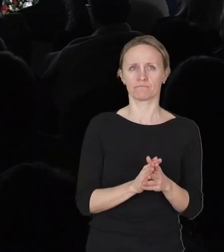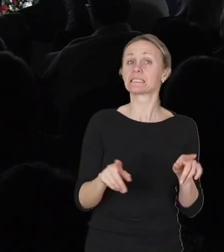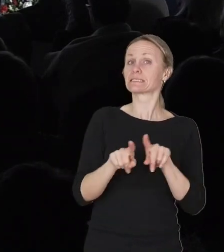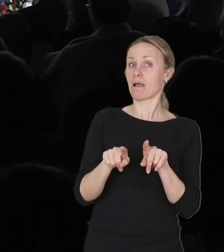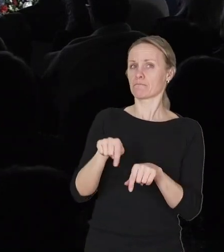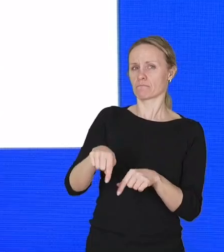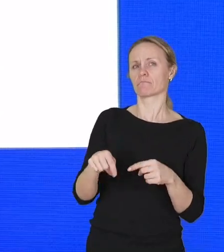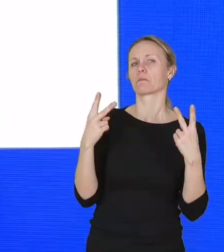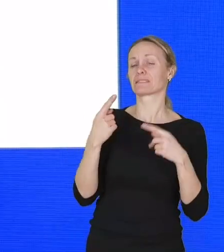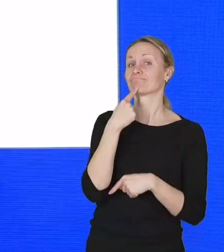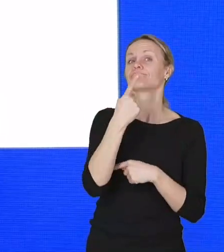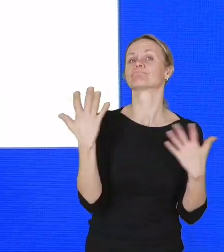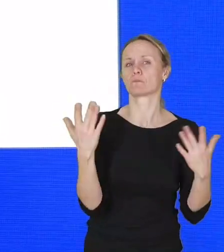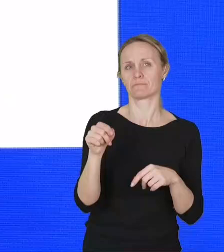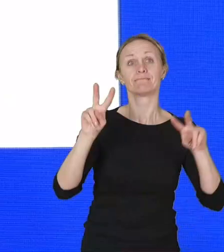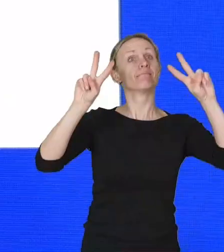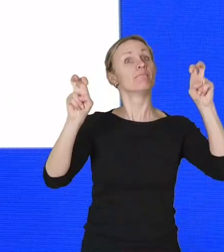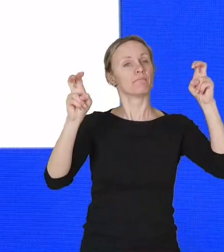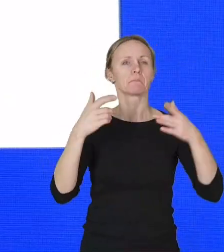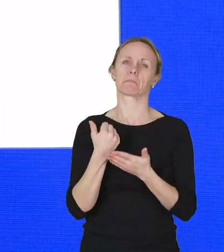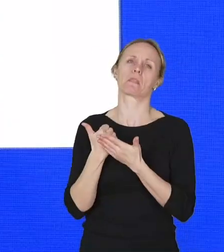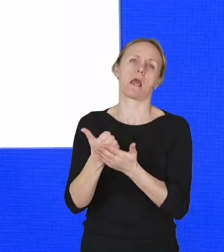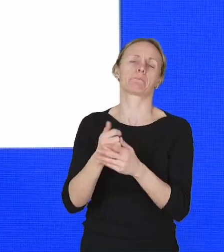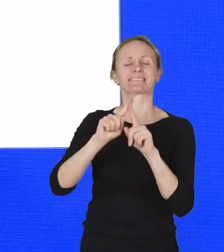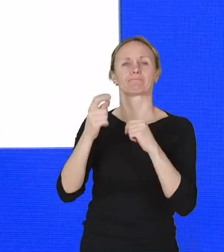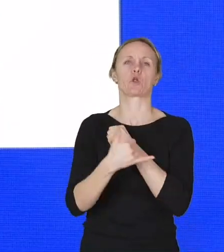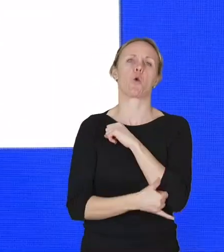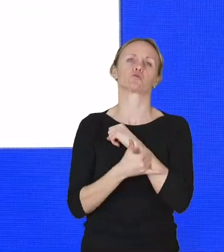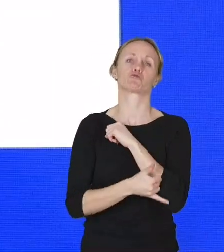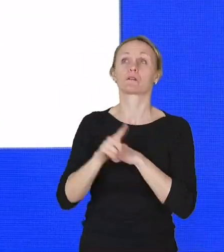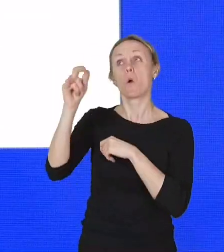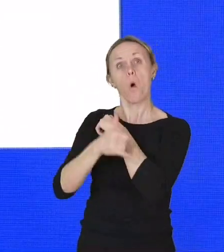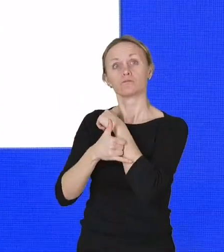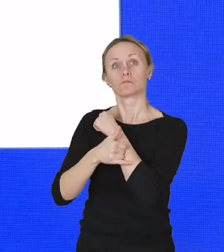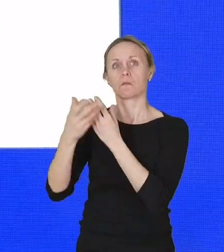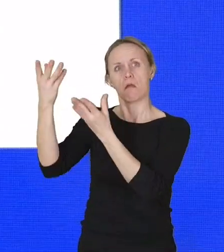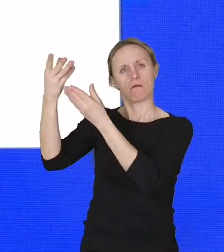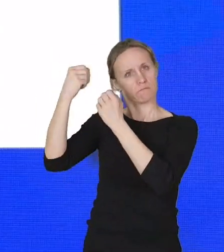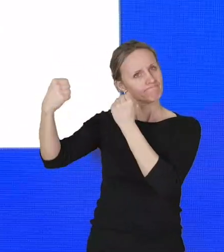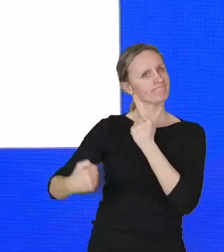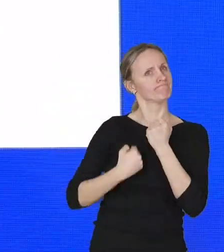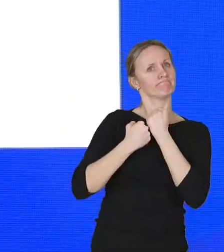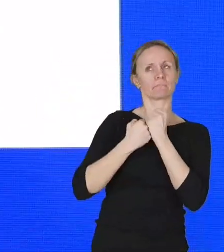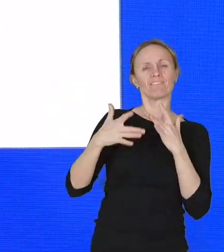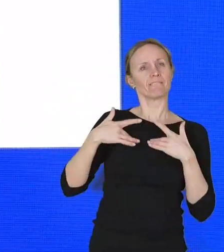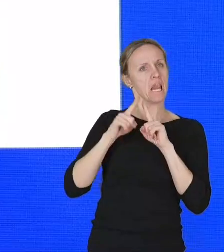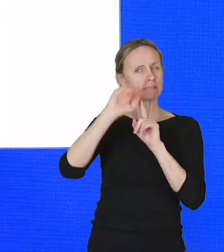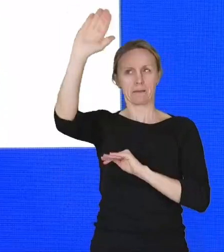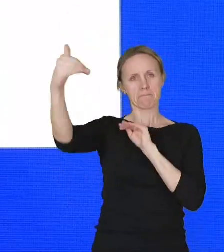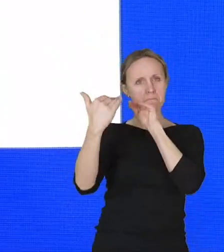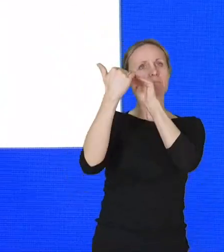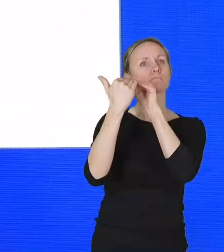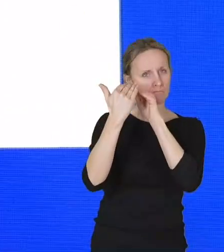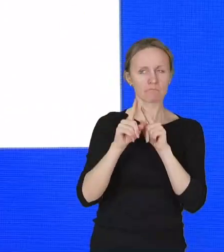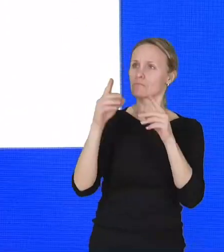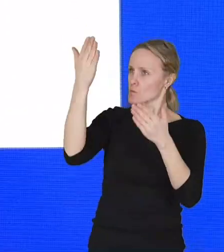state aid, there are 2 or 3 countries who are spending 2/3 of the state aid because they have the